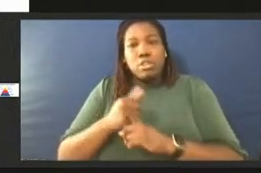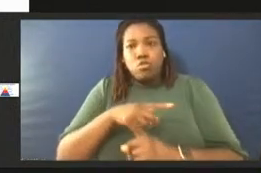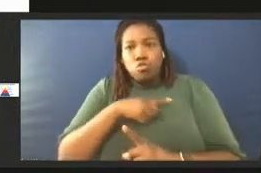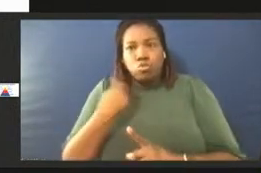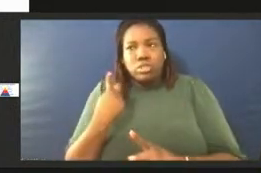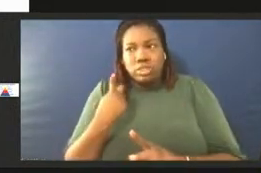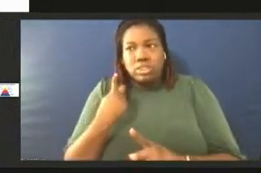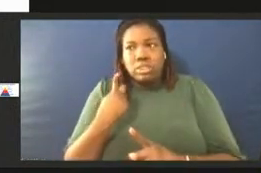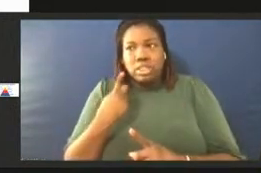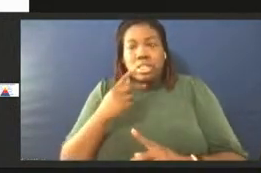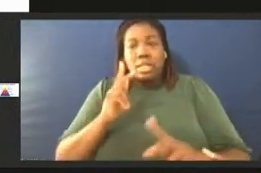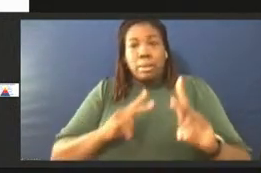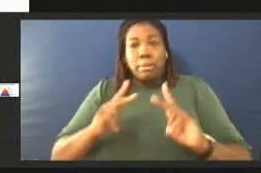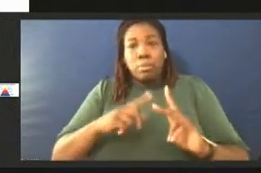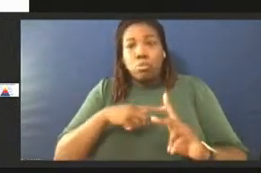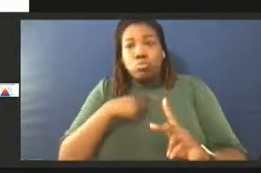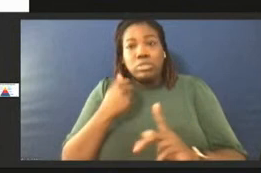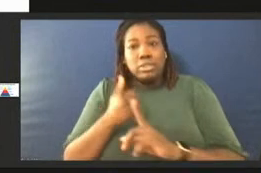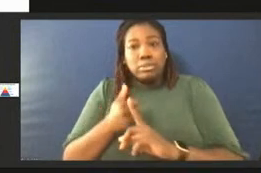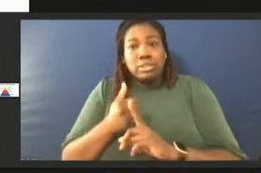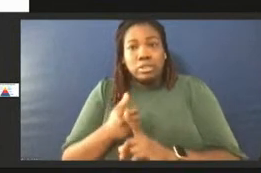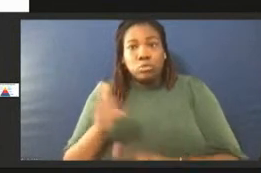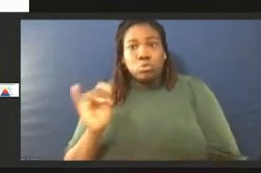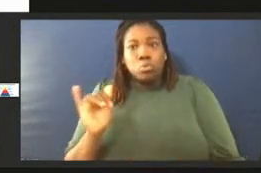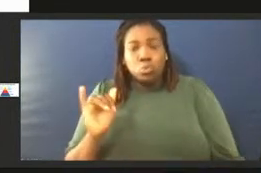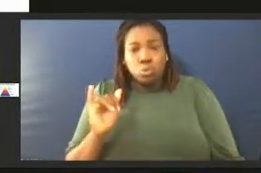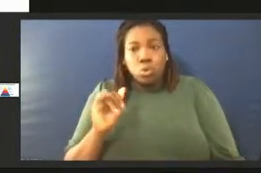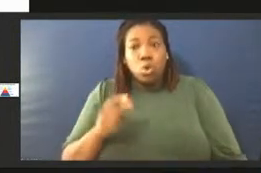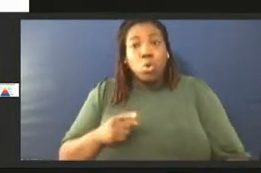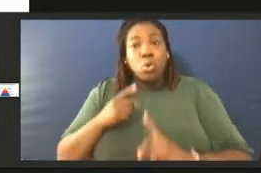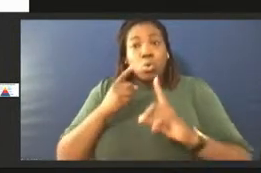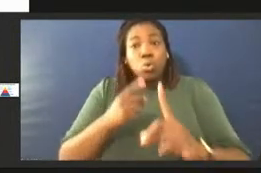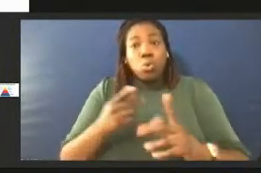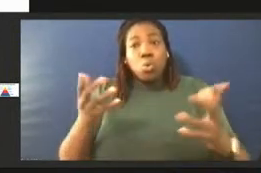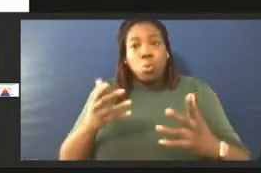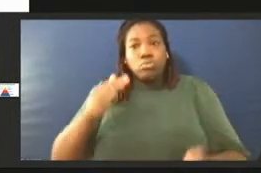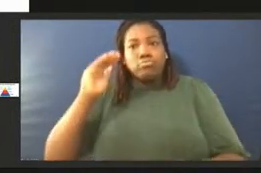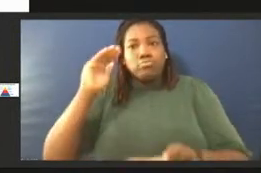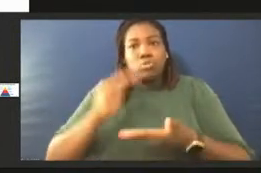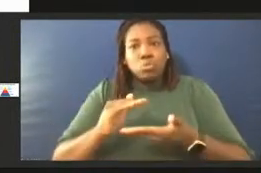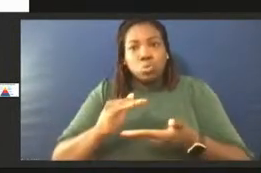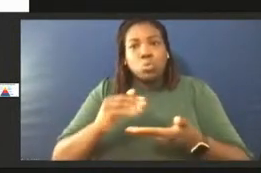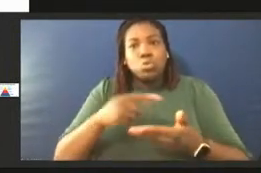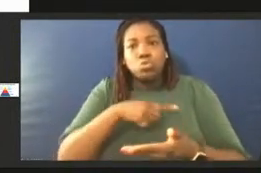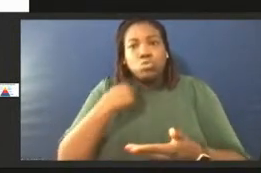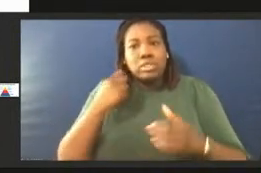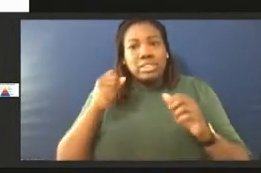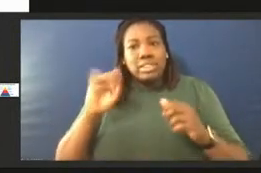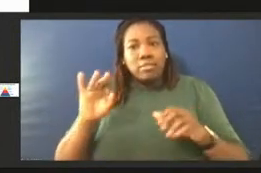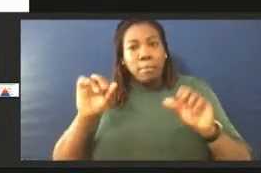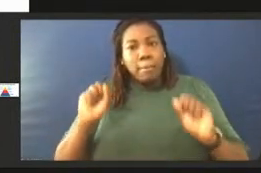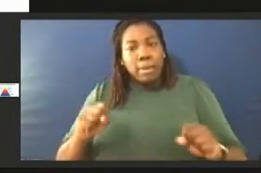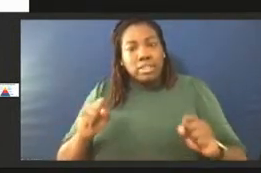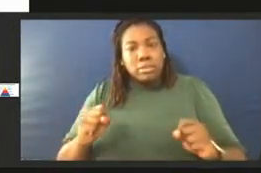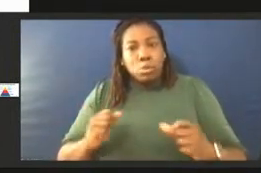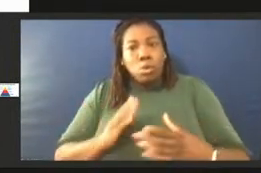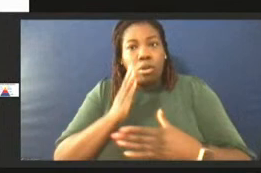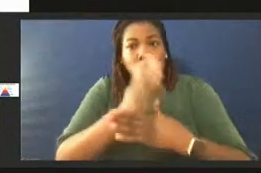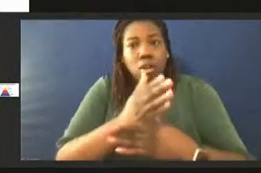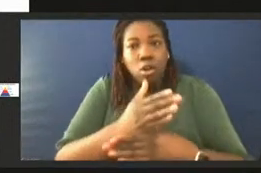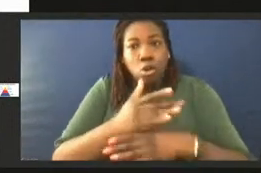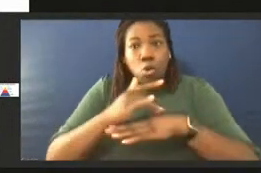and people who are at risk. And there our goal is to mitigate the risk if we can, or intervene early. And